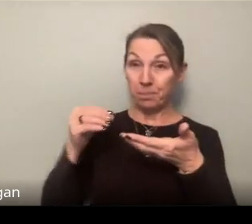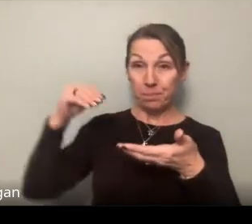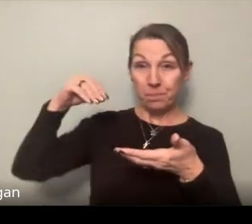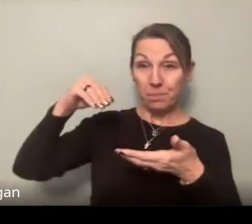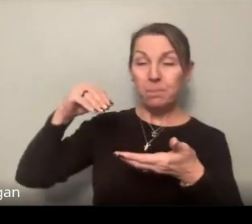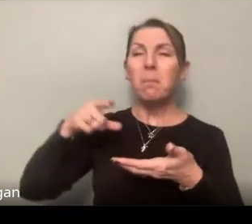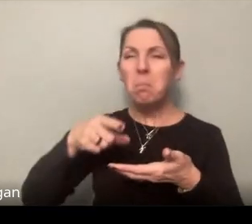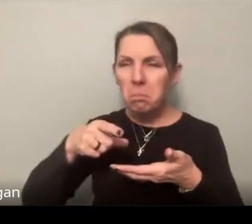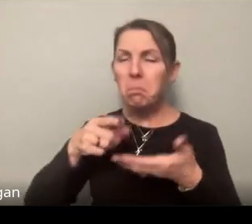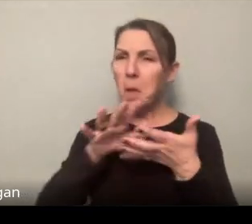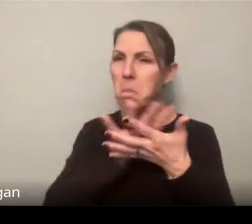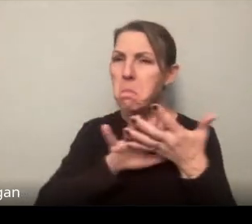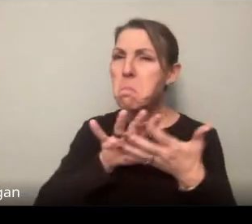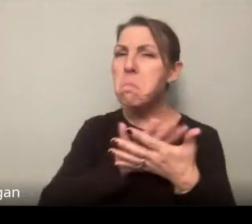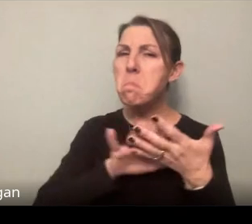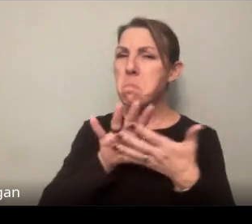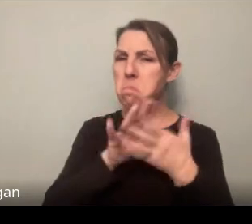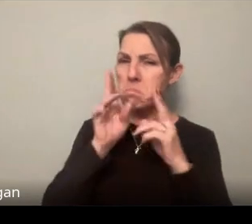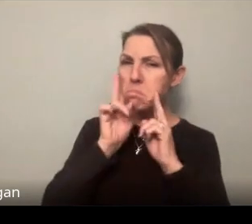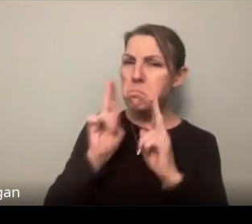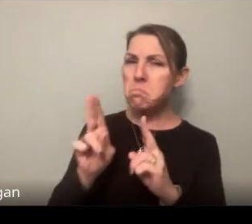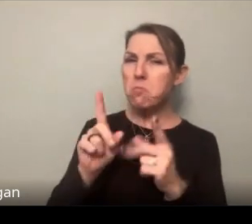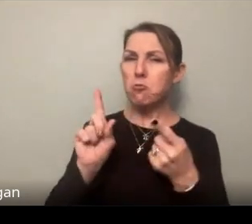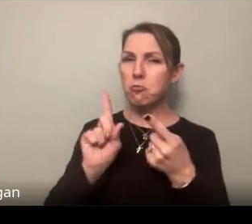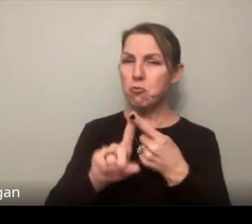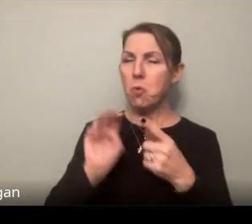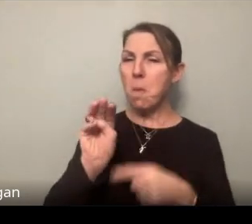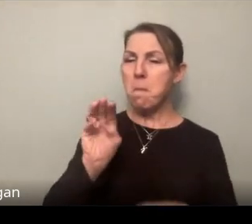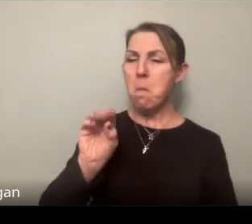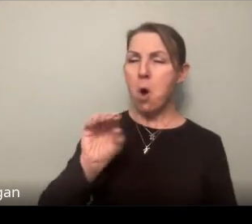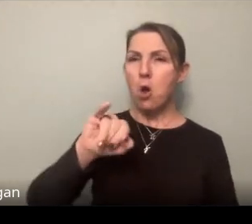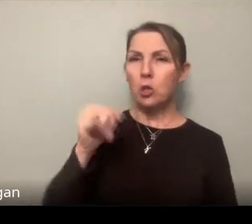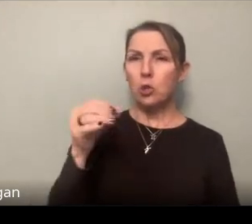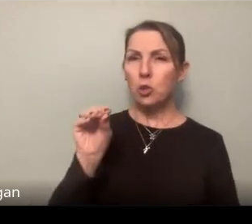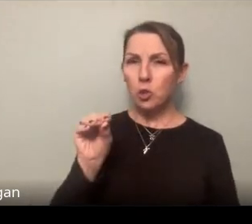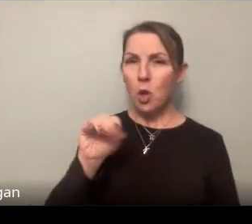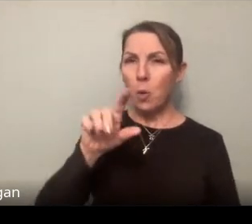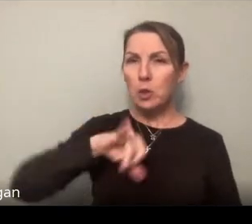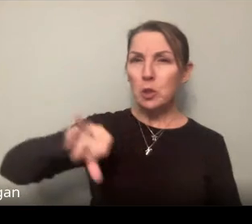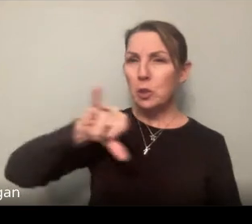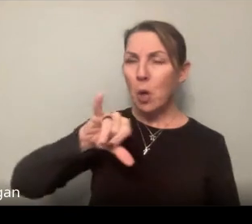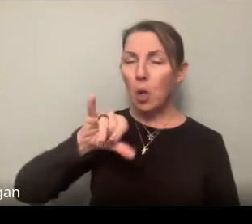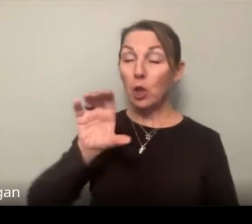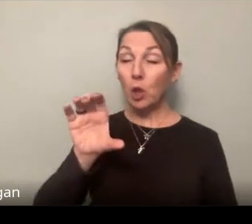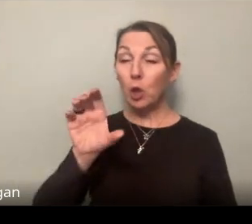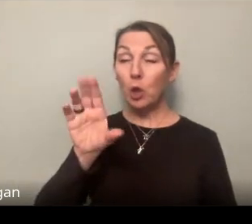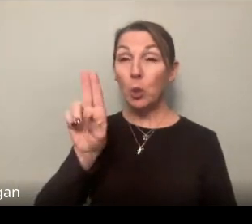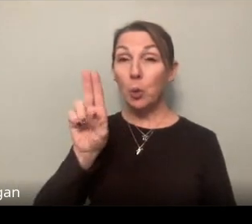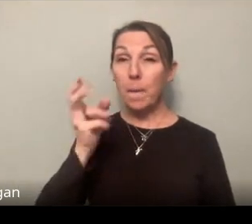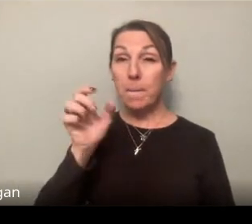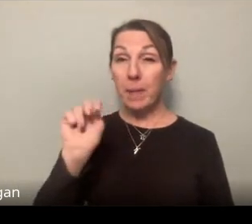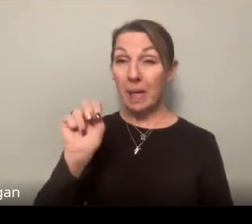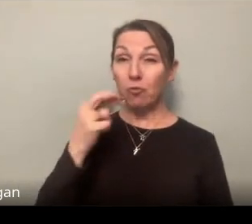consider this blend an homage to the mojo sauce discovered in Cuban restaurants around the United States. And so Use it'll